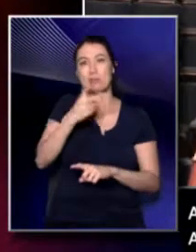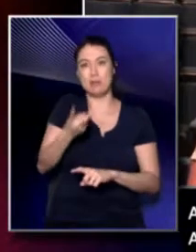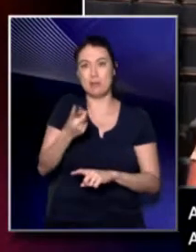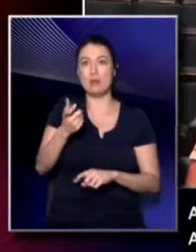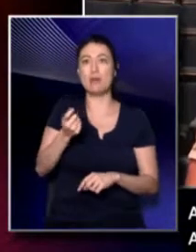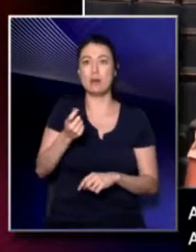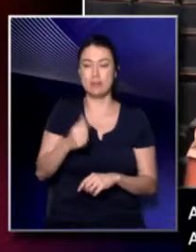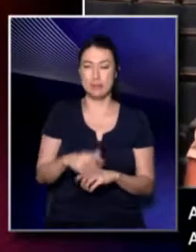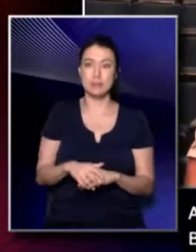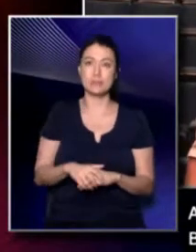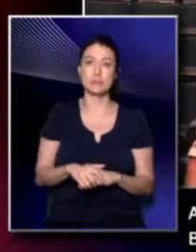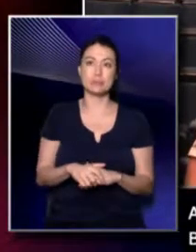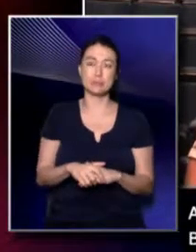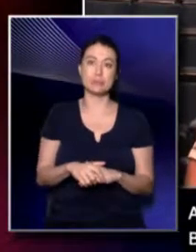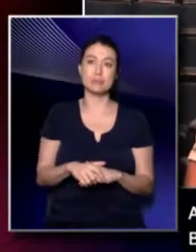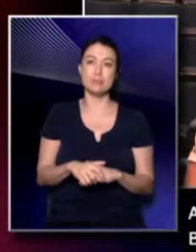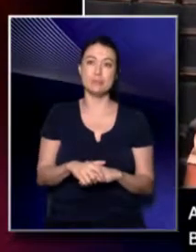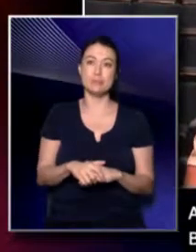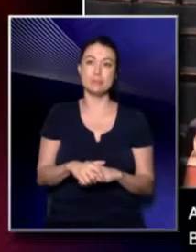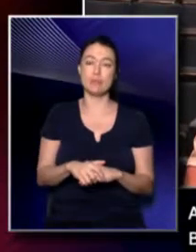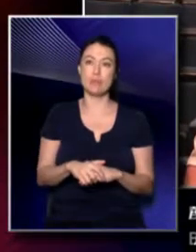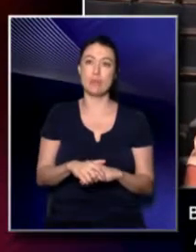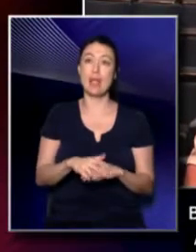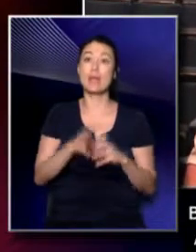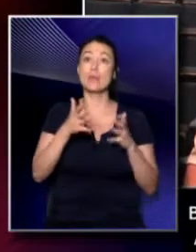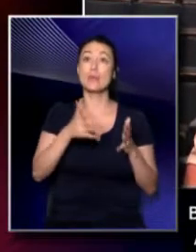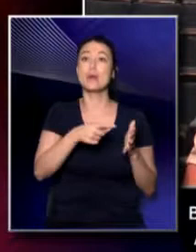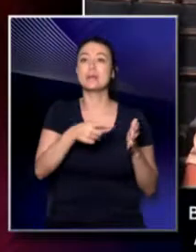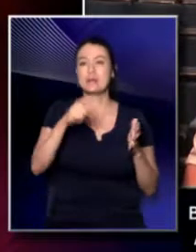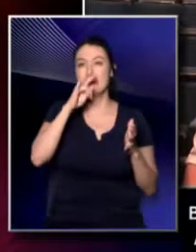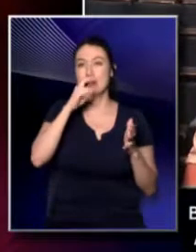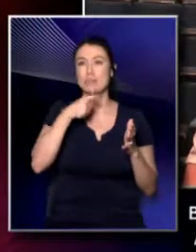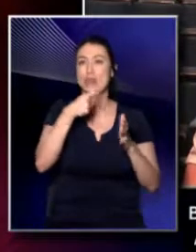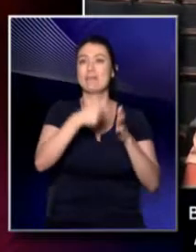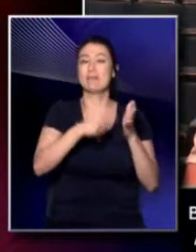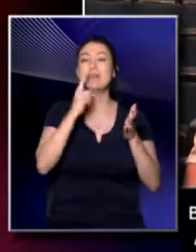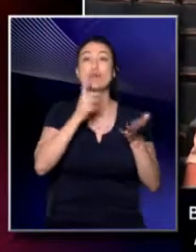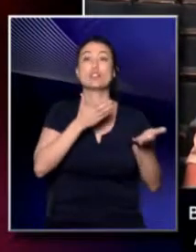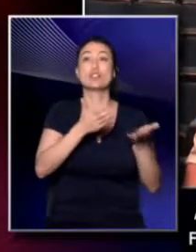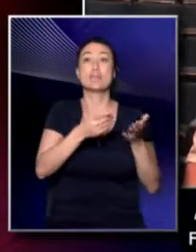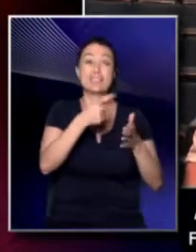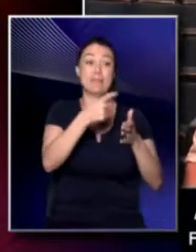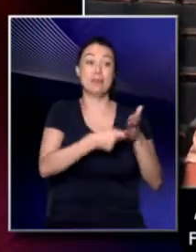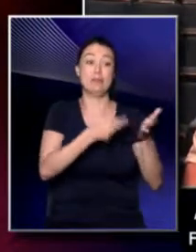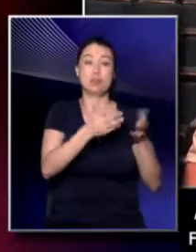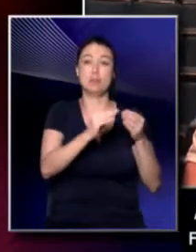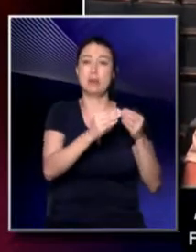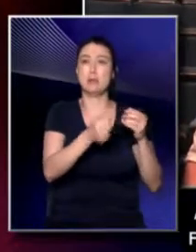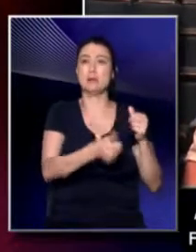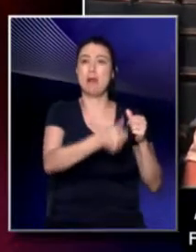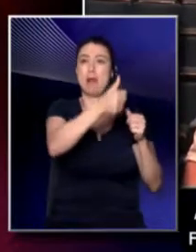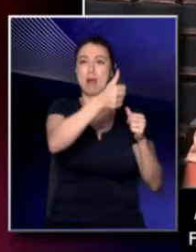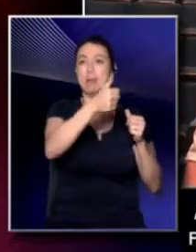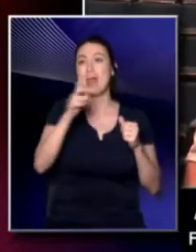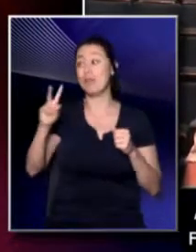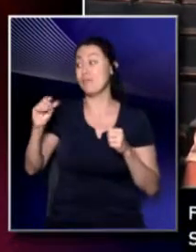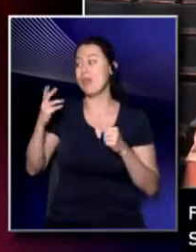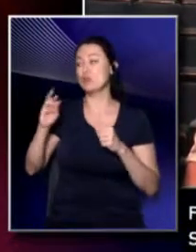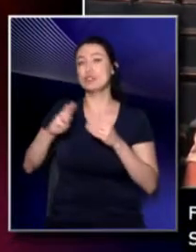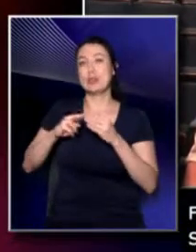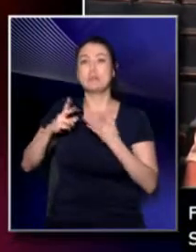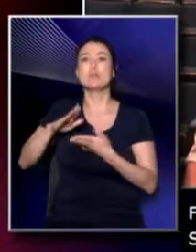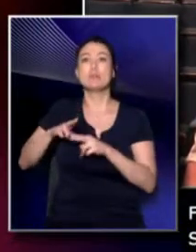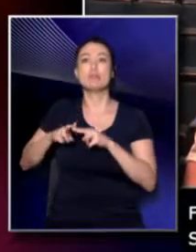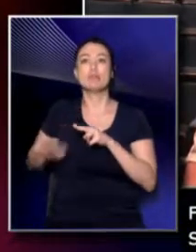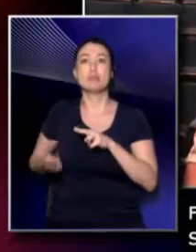and the rest of the kids are on fee-for-service. So the fee-for-service numbers have gone up, and the voucher numbers have dropped. And we've also